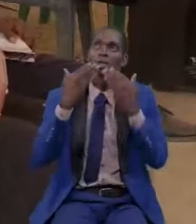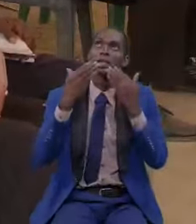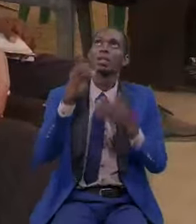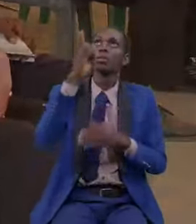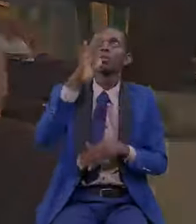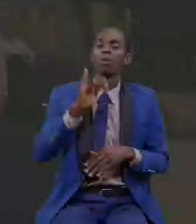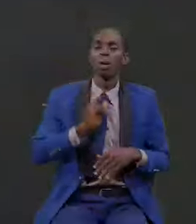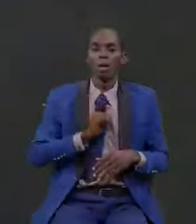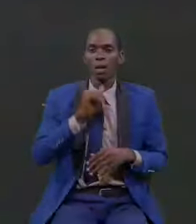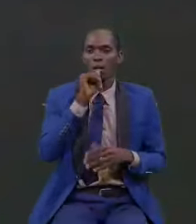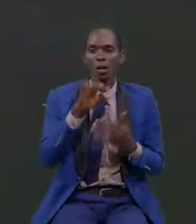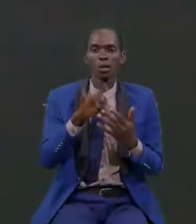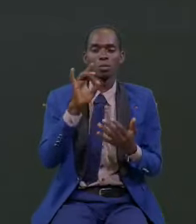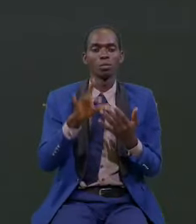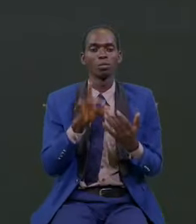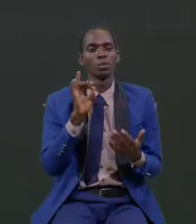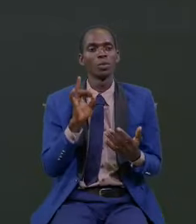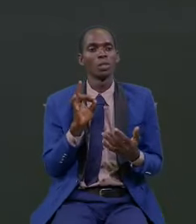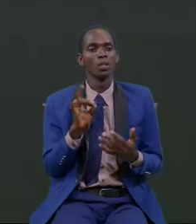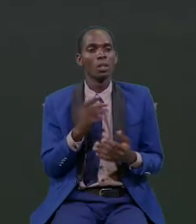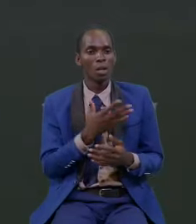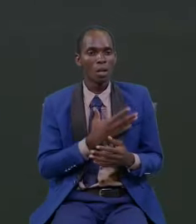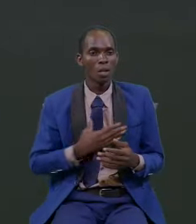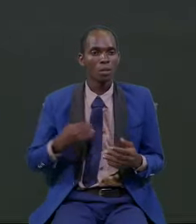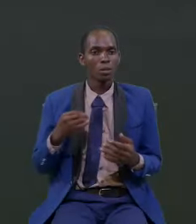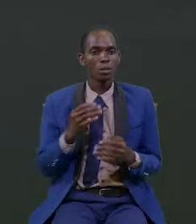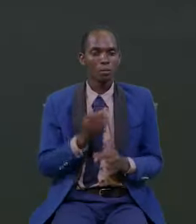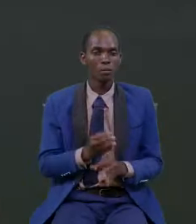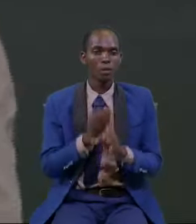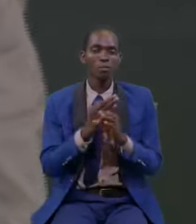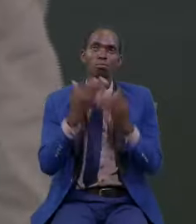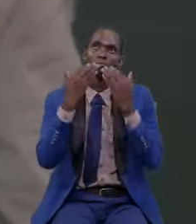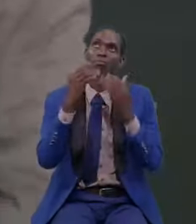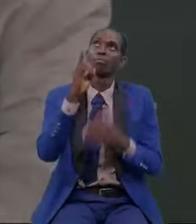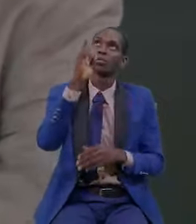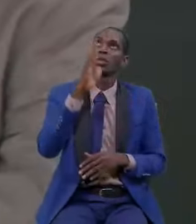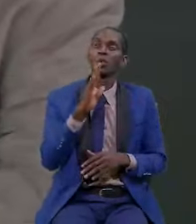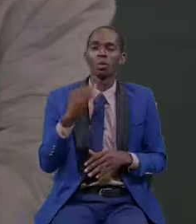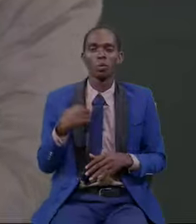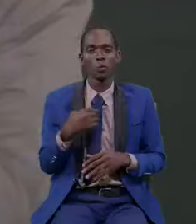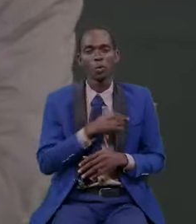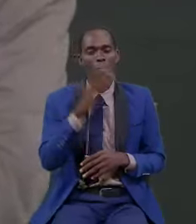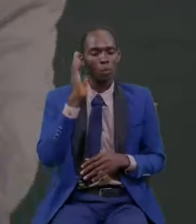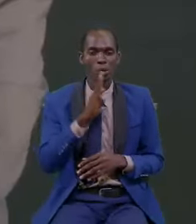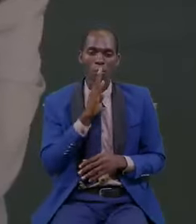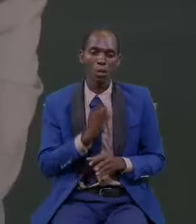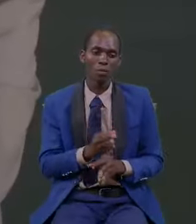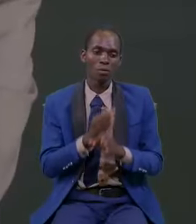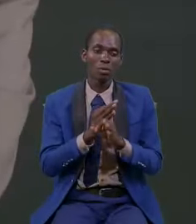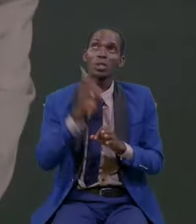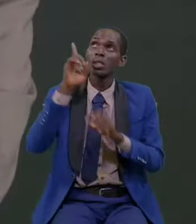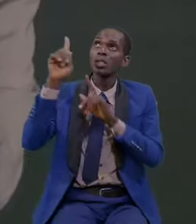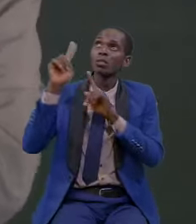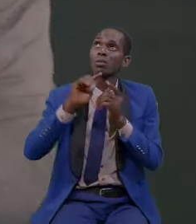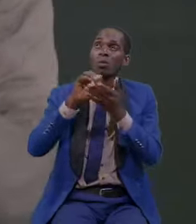And faithful, thank God will be faithful. He brings his faithfulness into our lives, and he makes